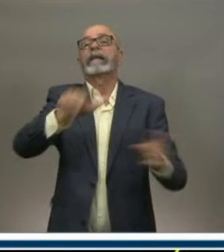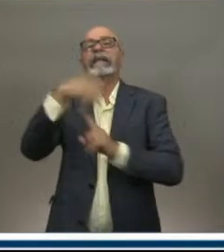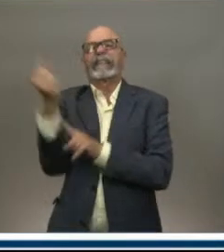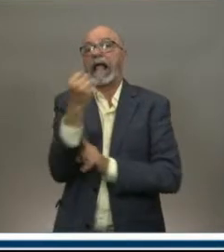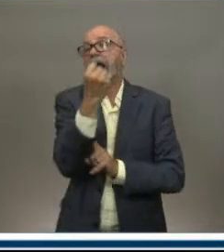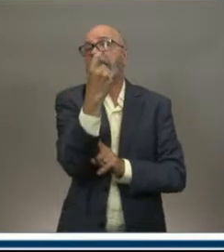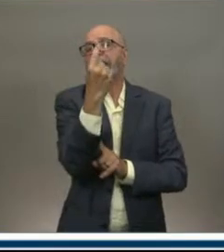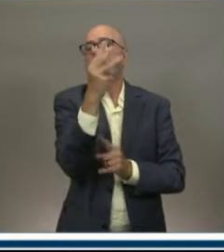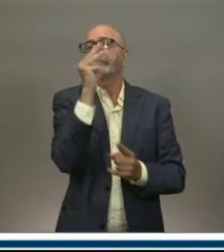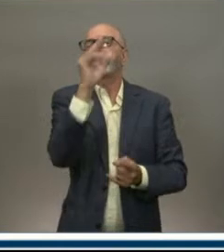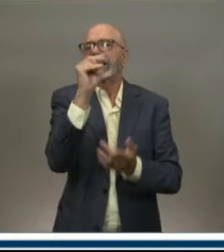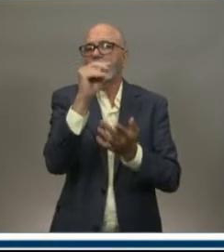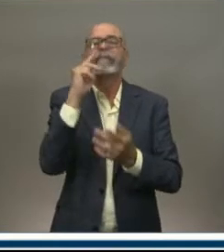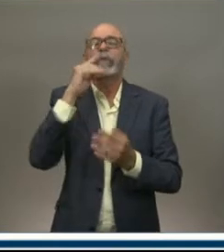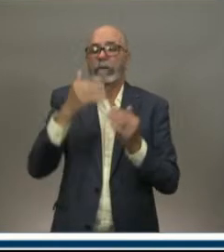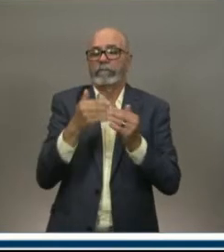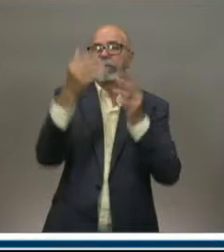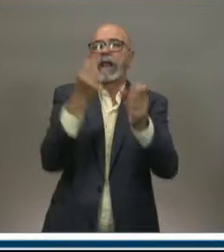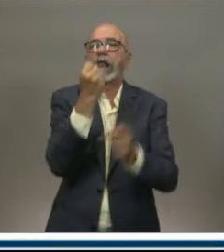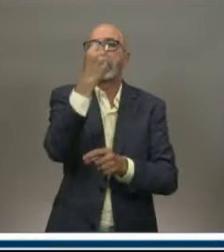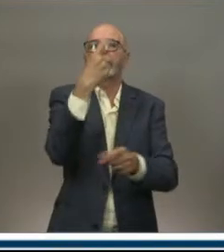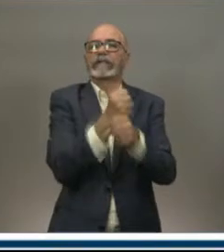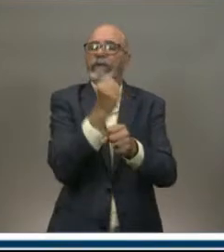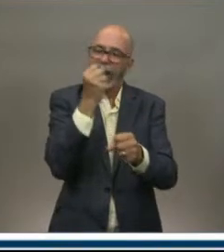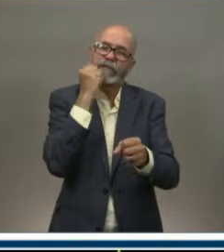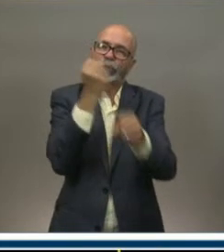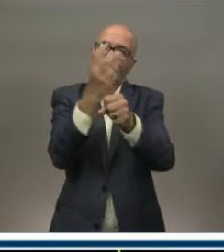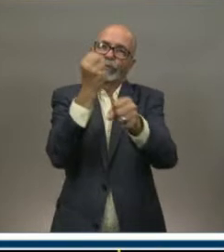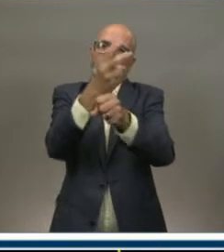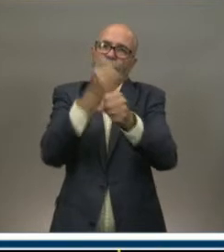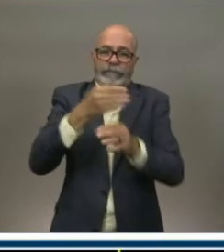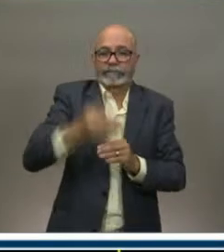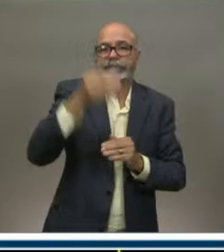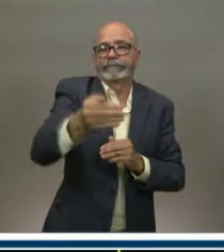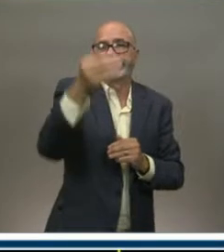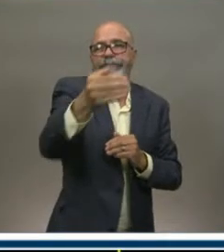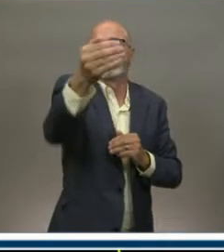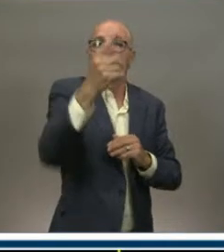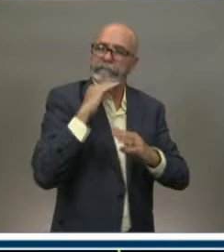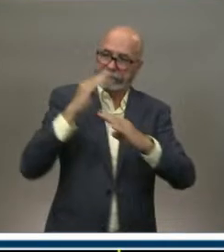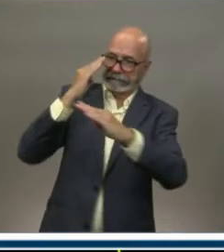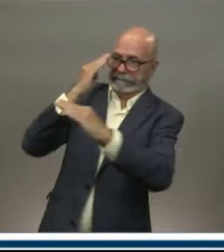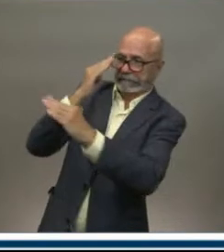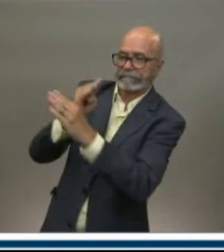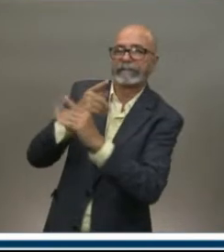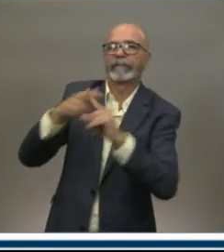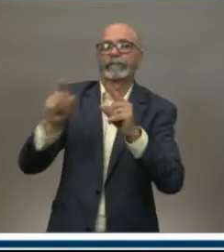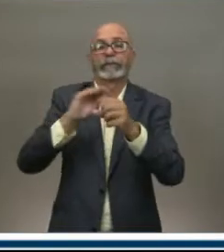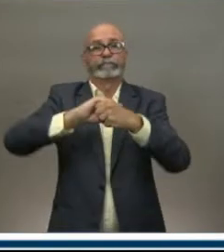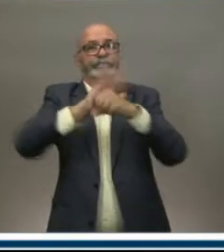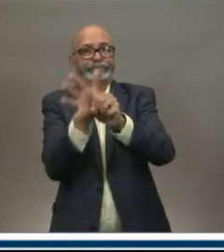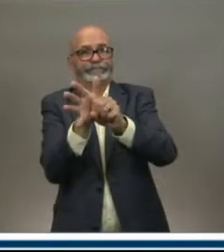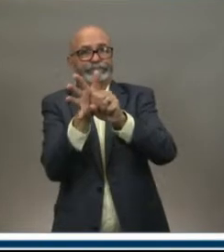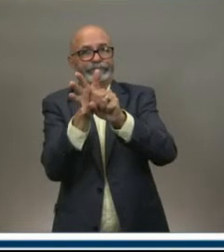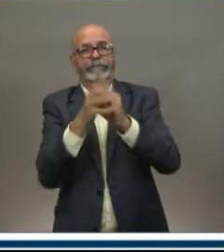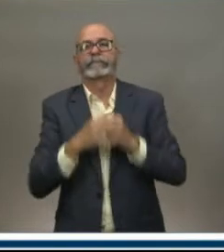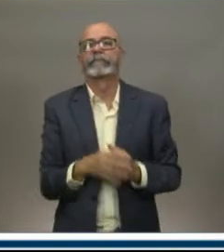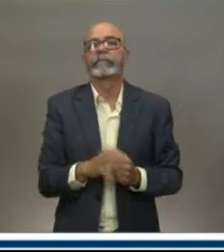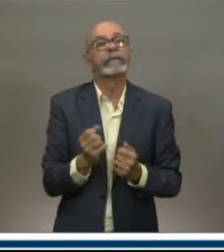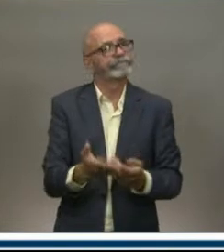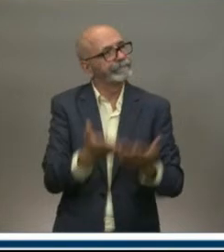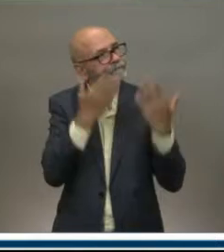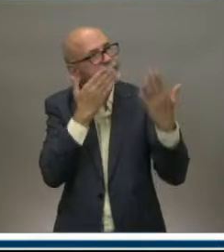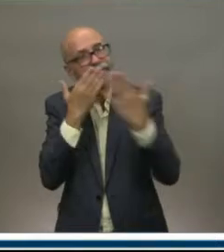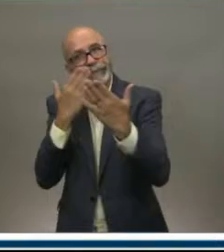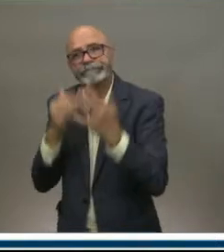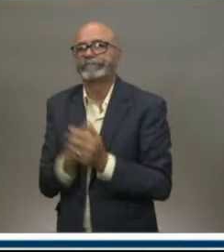advance actions to help prevent the spread of COVID-19 in our long-term care facilities. Thank you, and I'll take